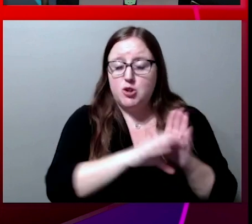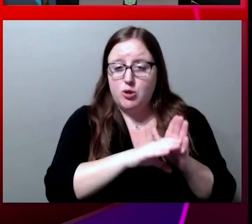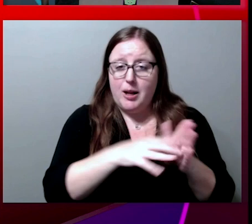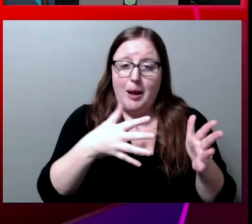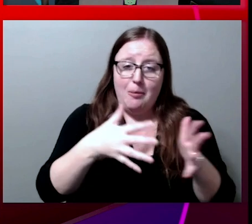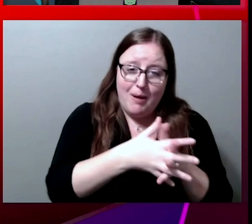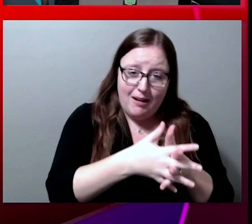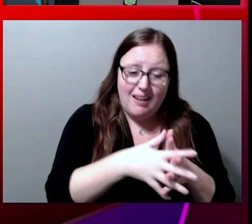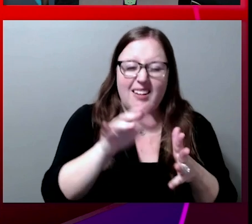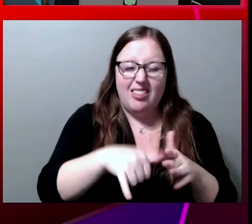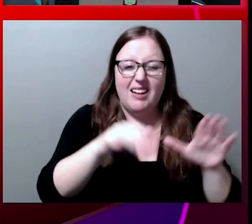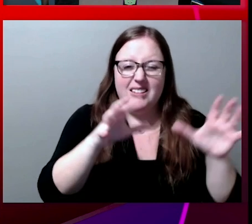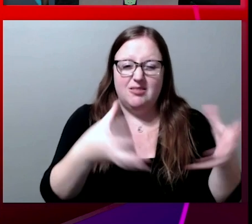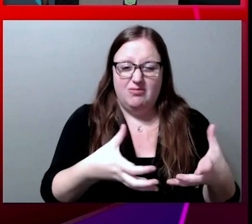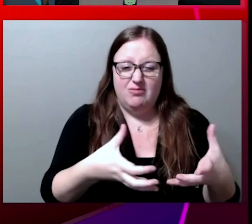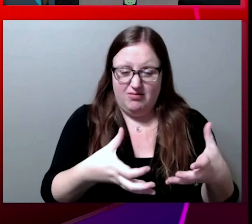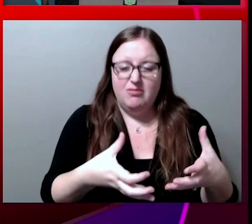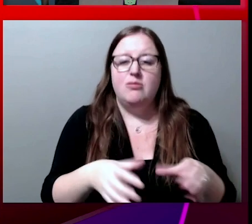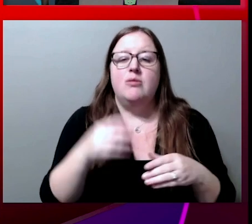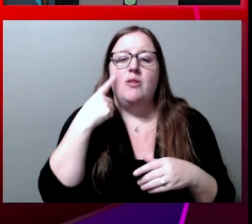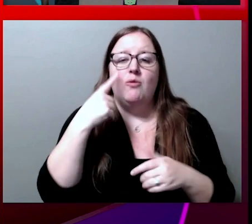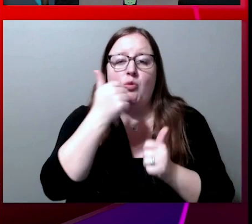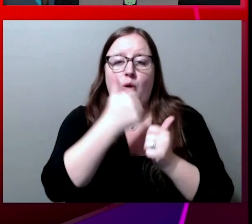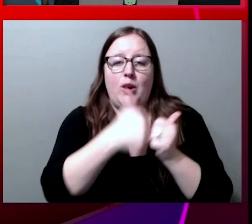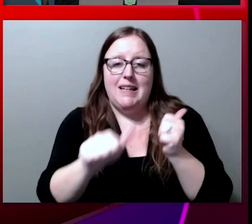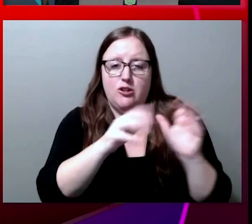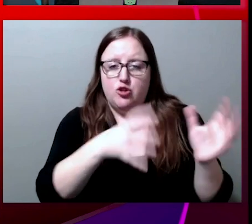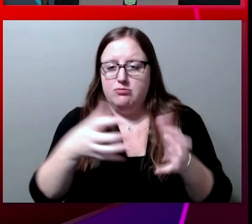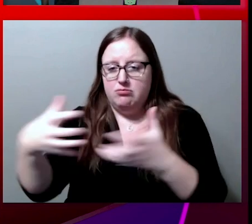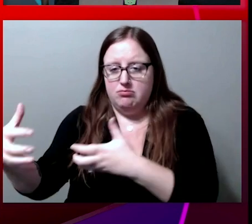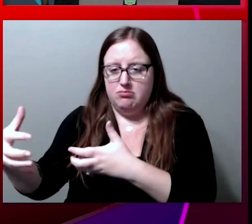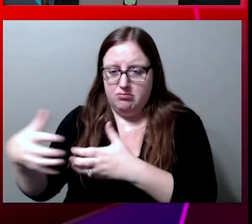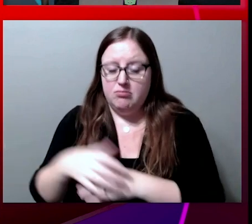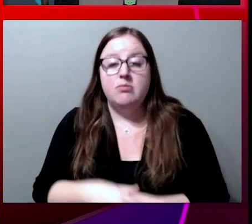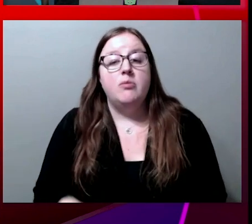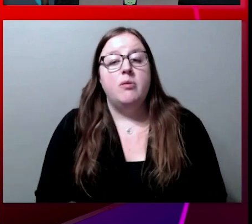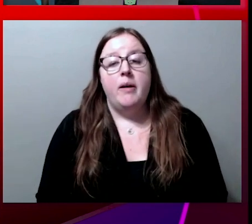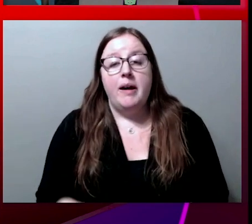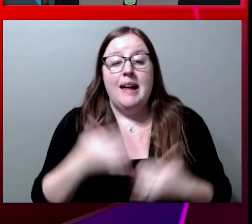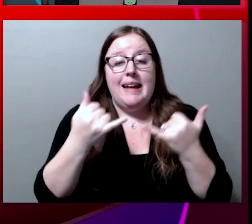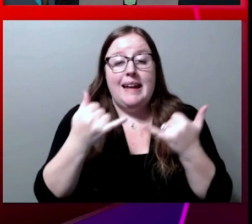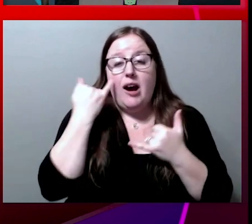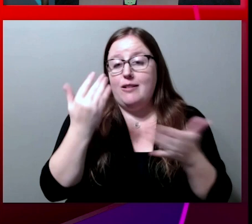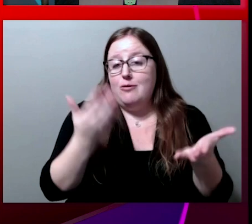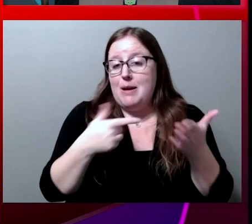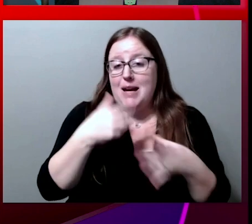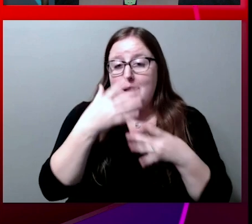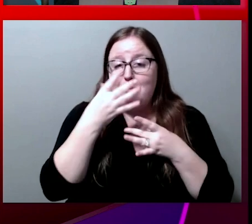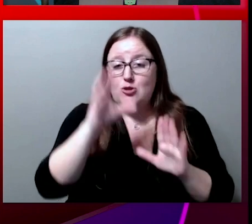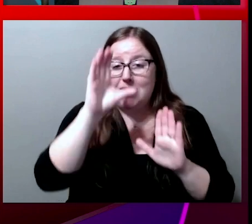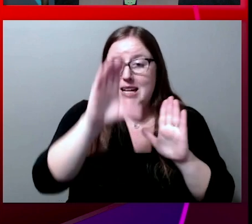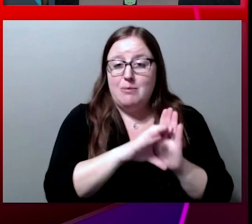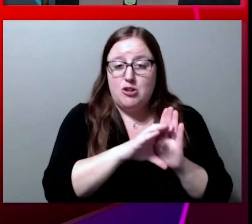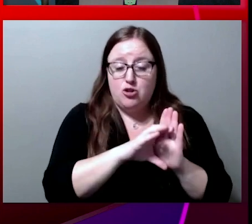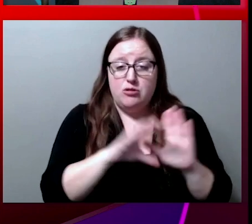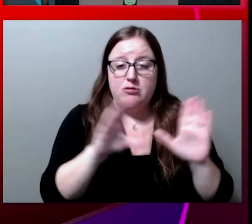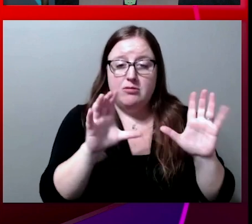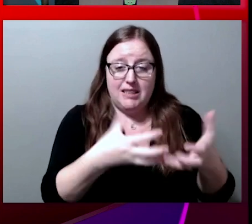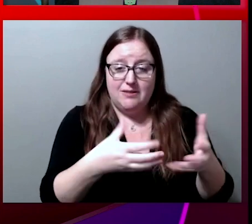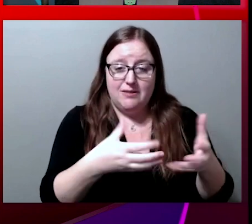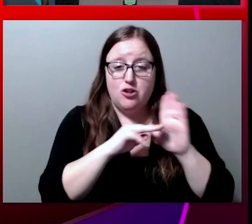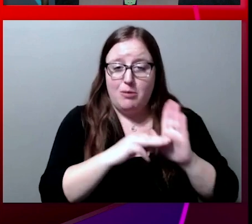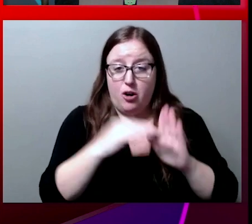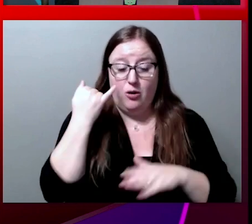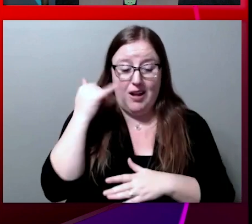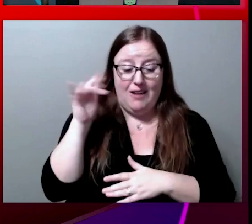classified into each of the carousels. Now let's say I am interested in image classification model. If I click on this